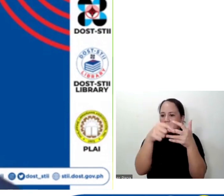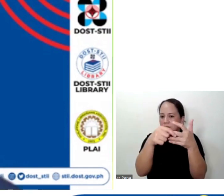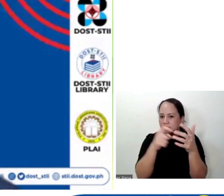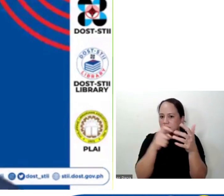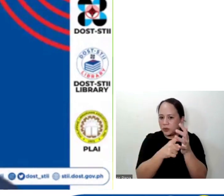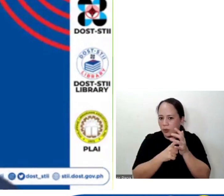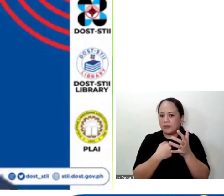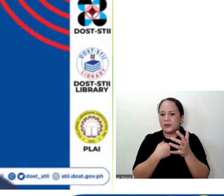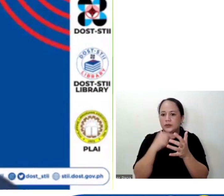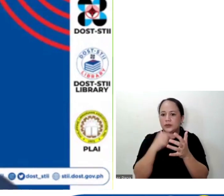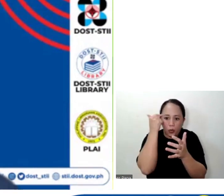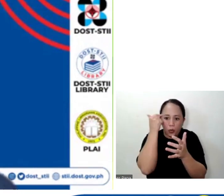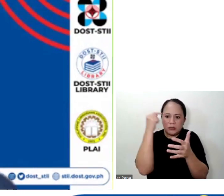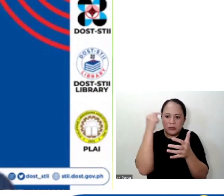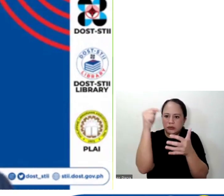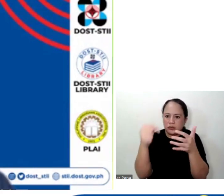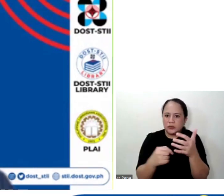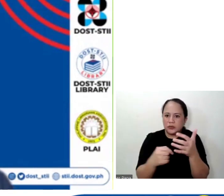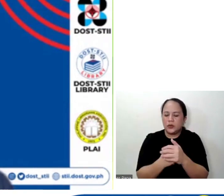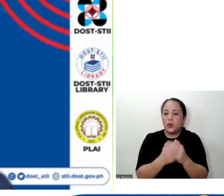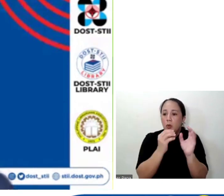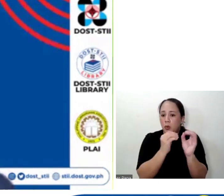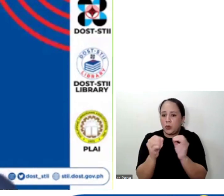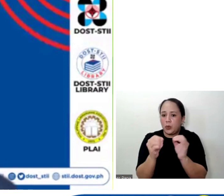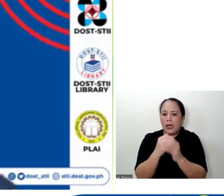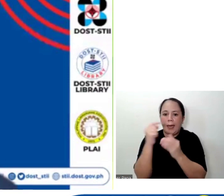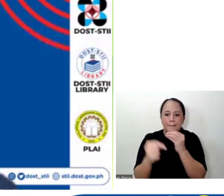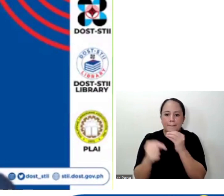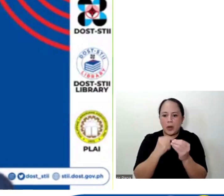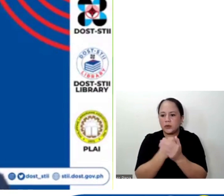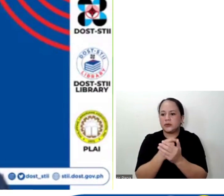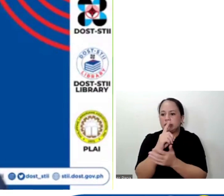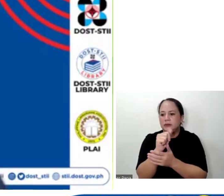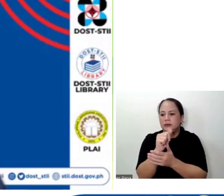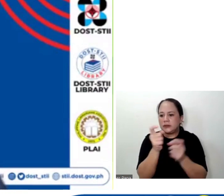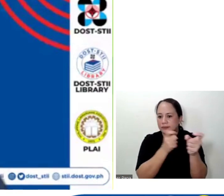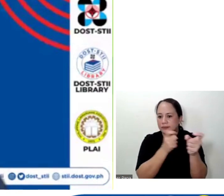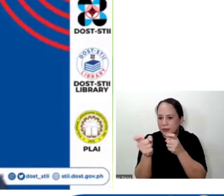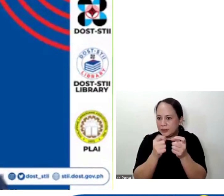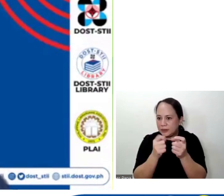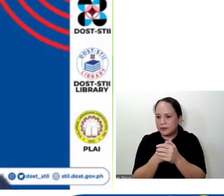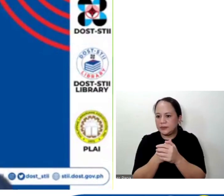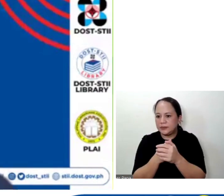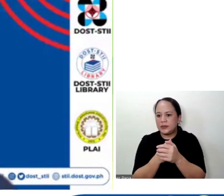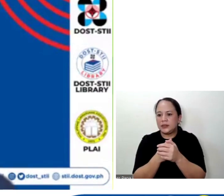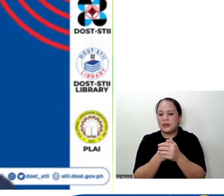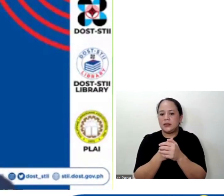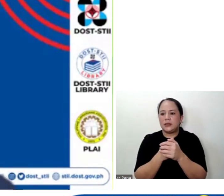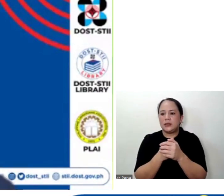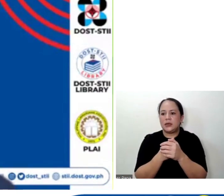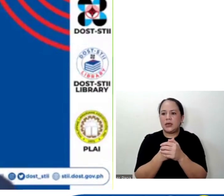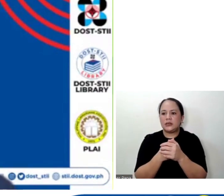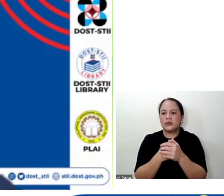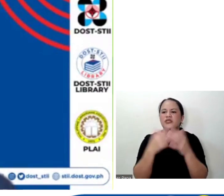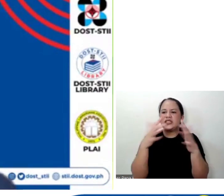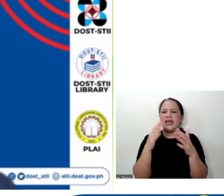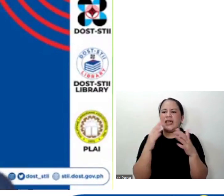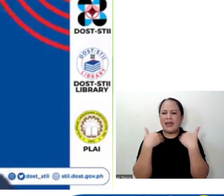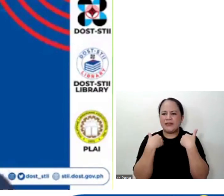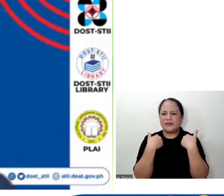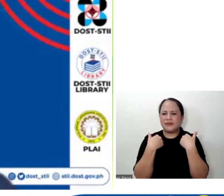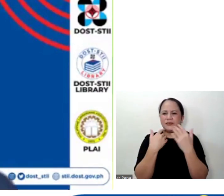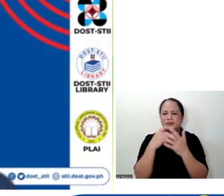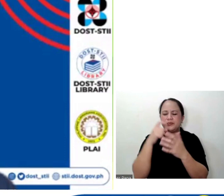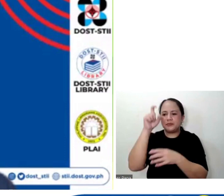regulatory organizations about data management. Okay, so kasi andyan na tayo ngayon. They have to